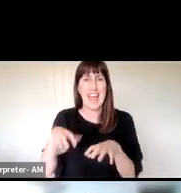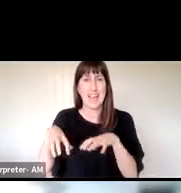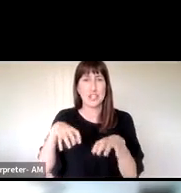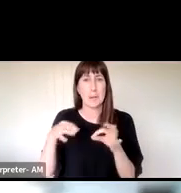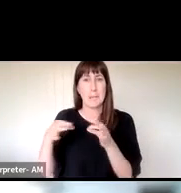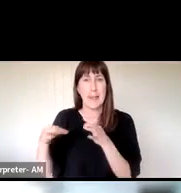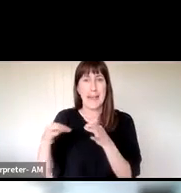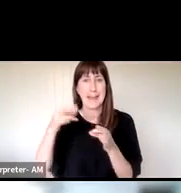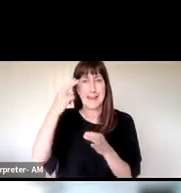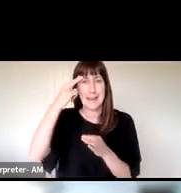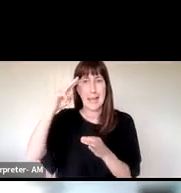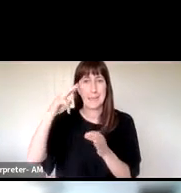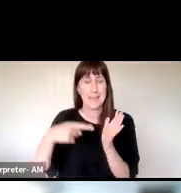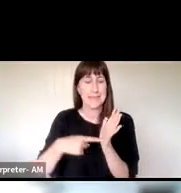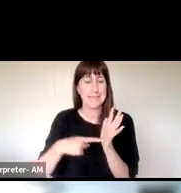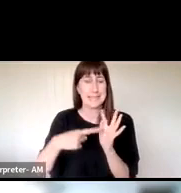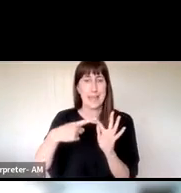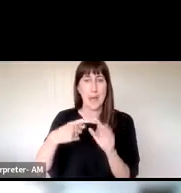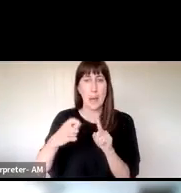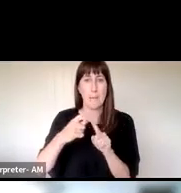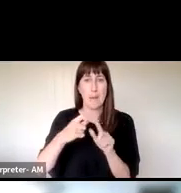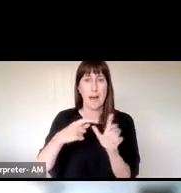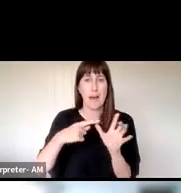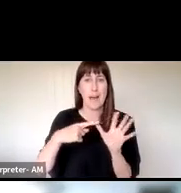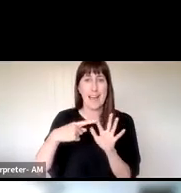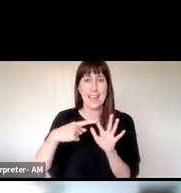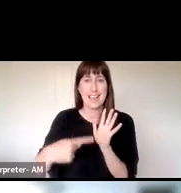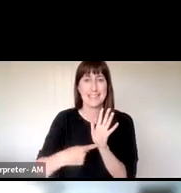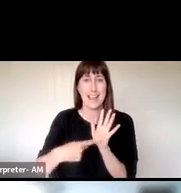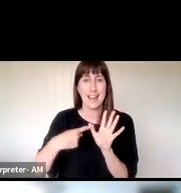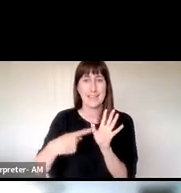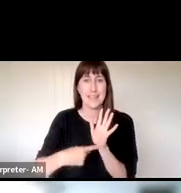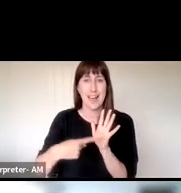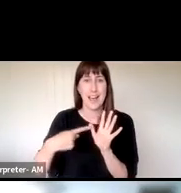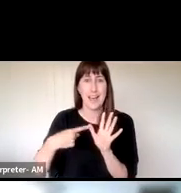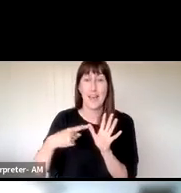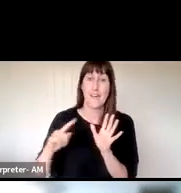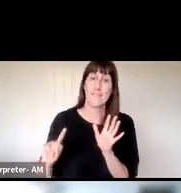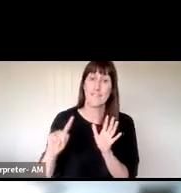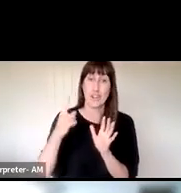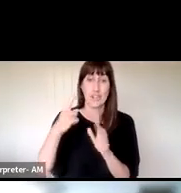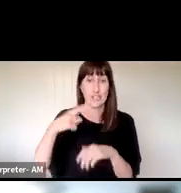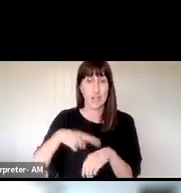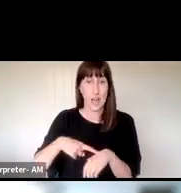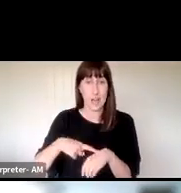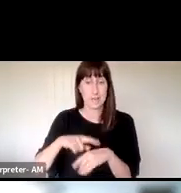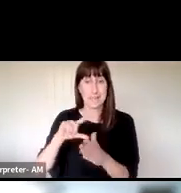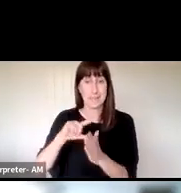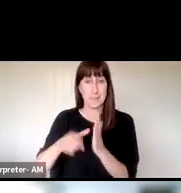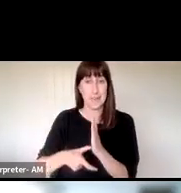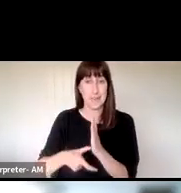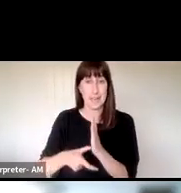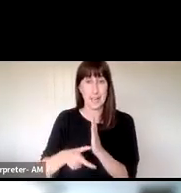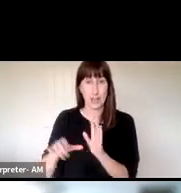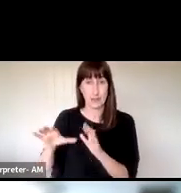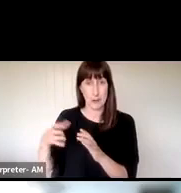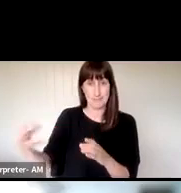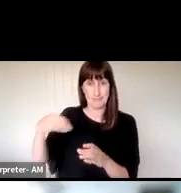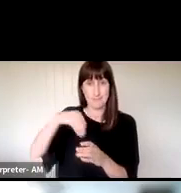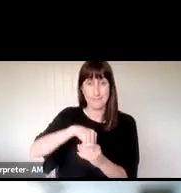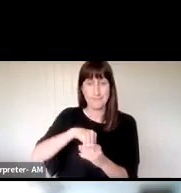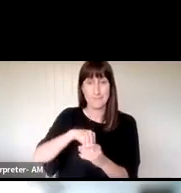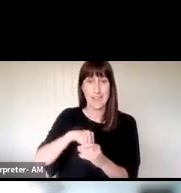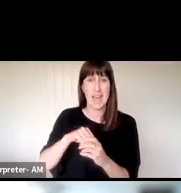for the next year, it's the first time the disability community has been acknowledged as a priority group with Māori